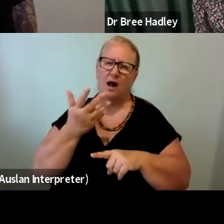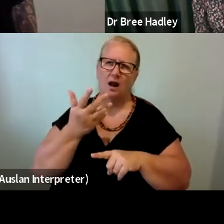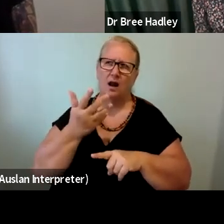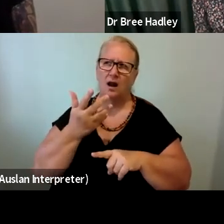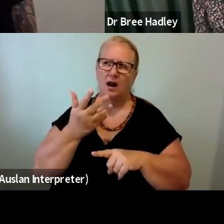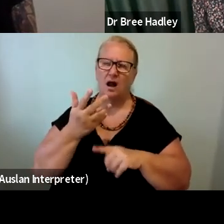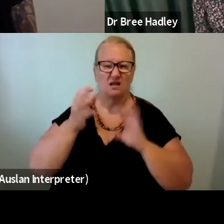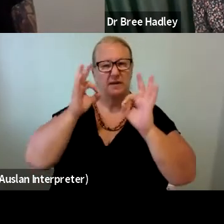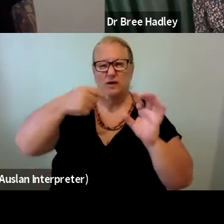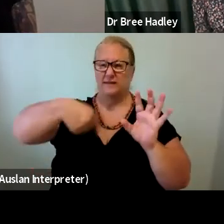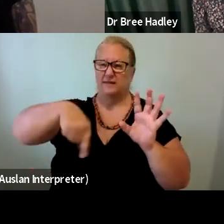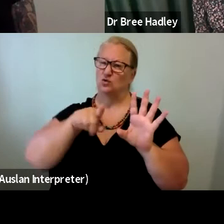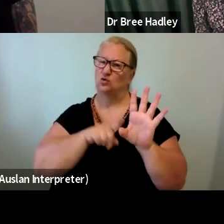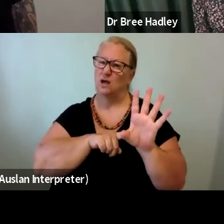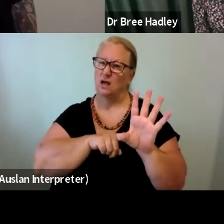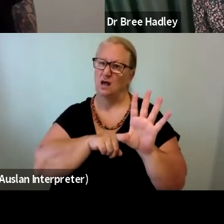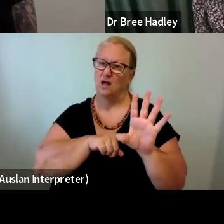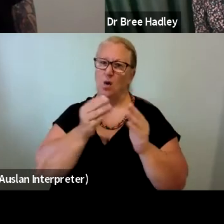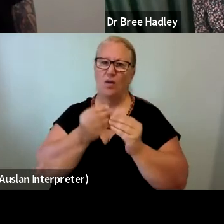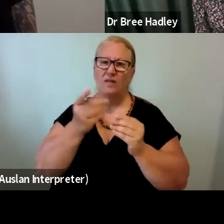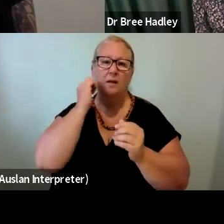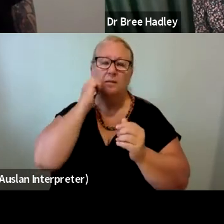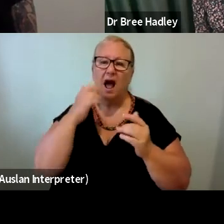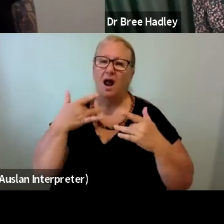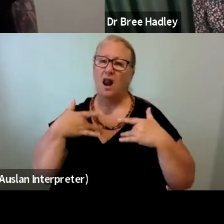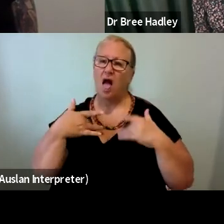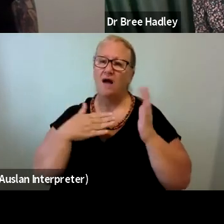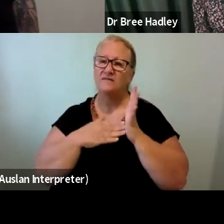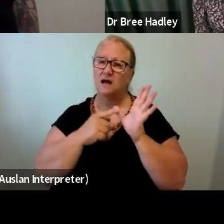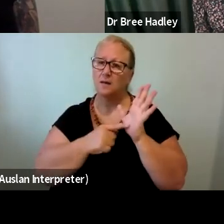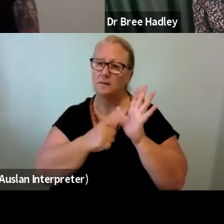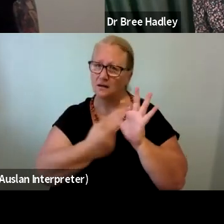this year with Black Lives Matter and